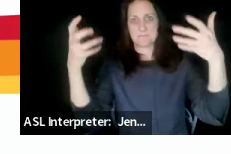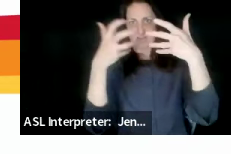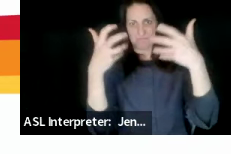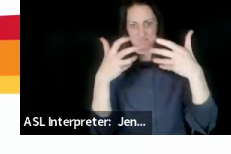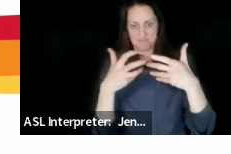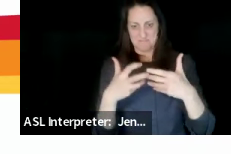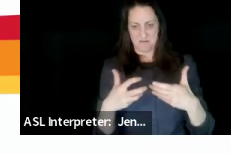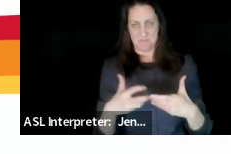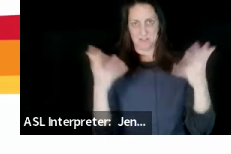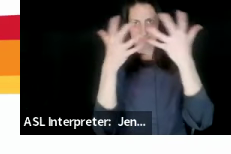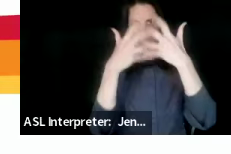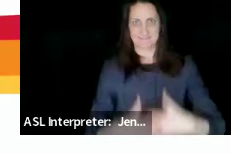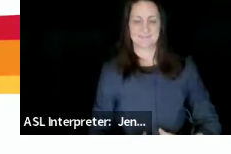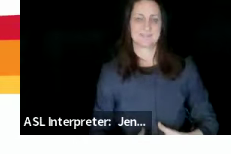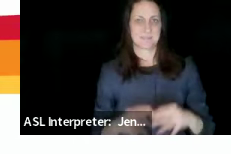same.